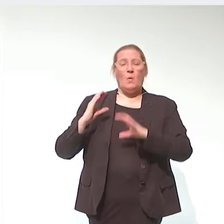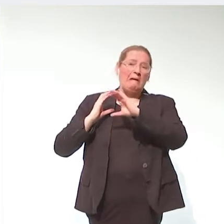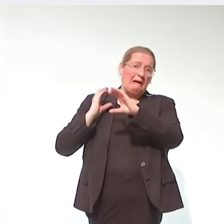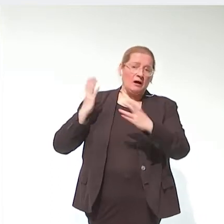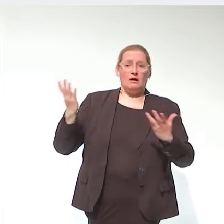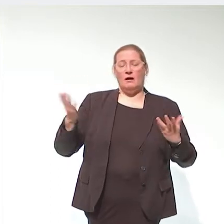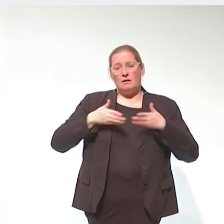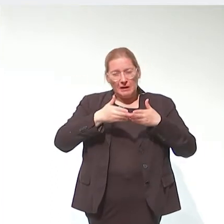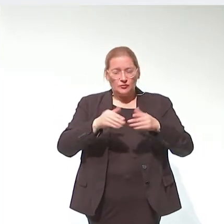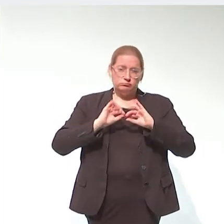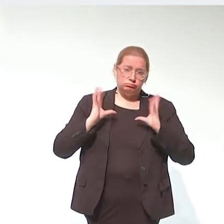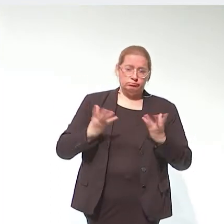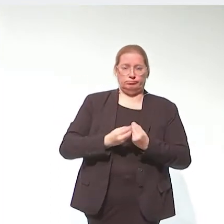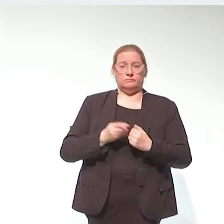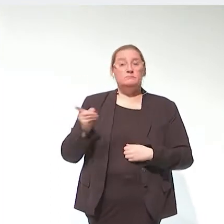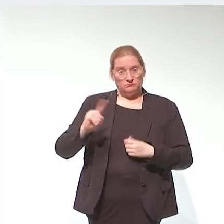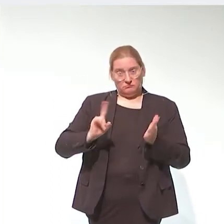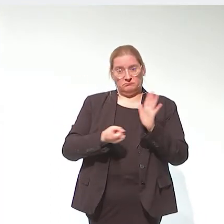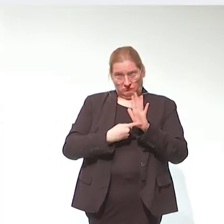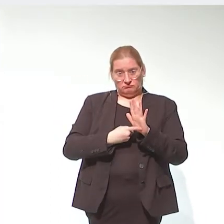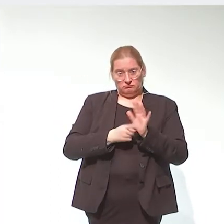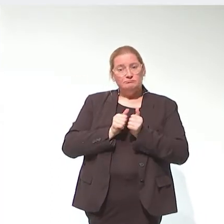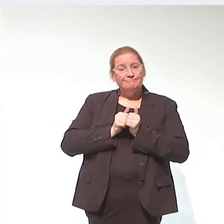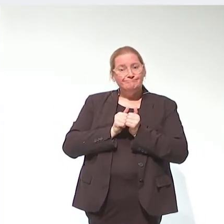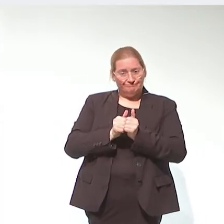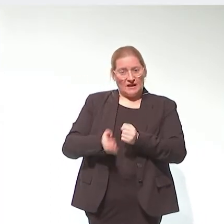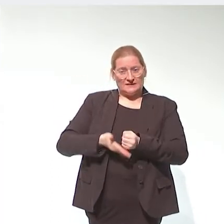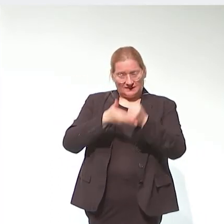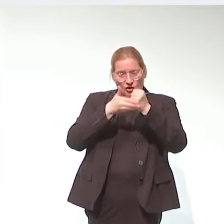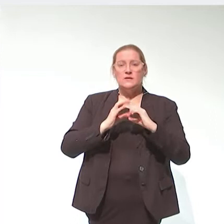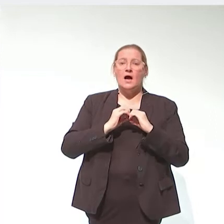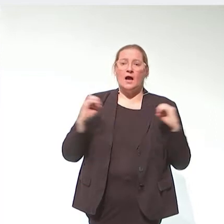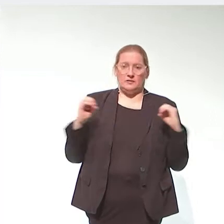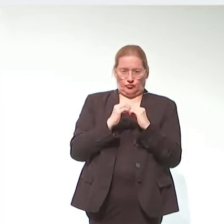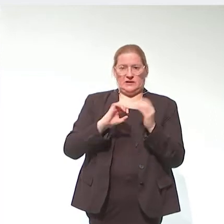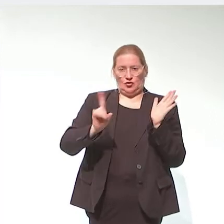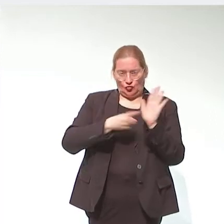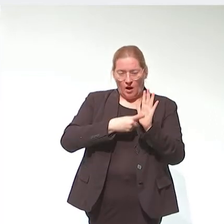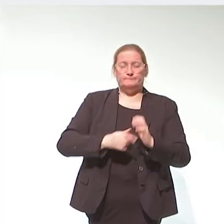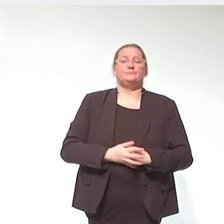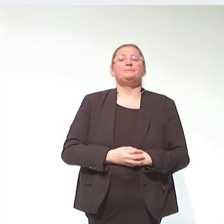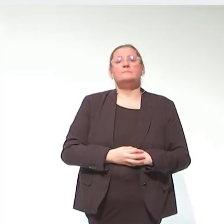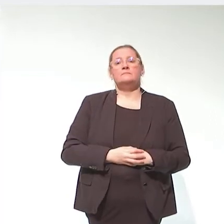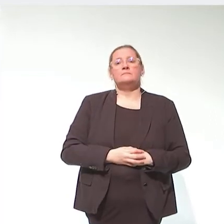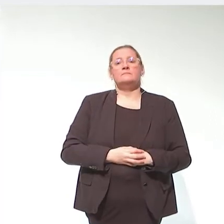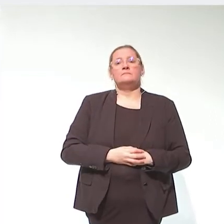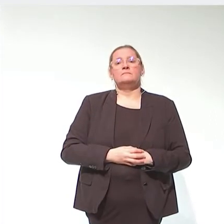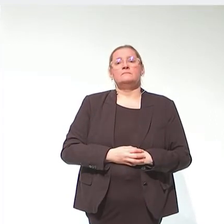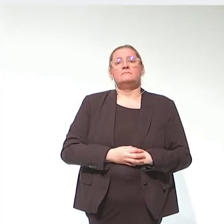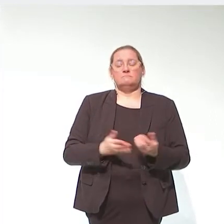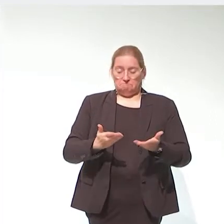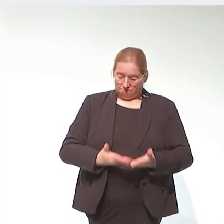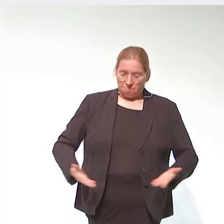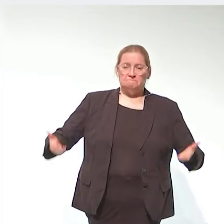it's written in our strategy. The impact assessment will follow and is currently being prepared